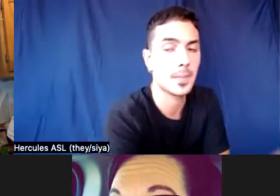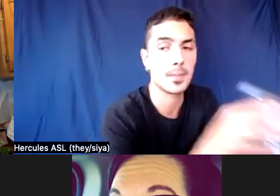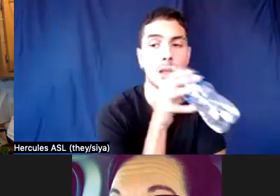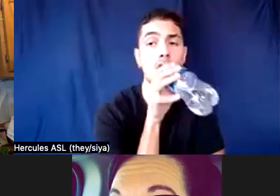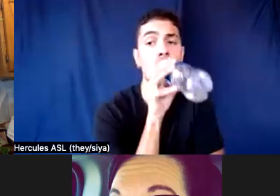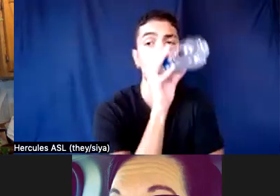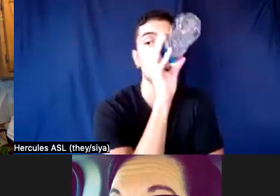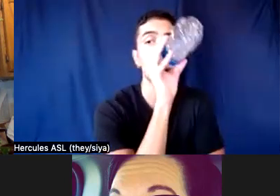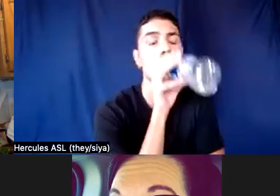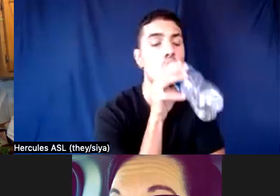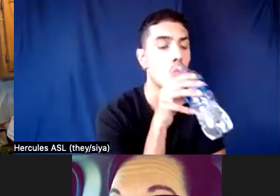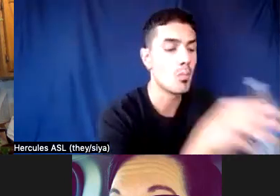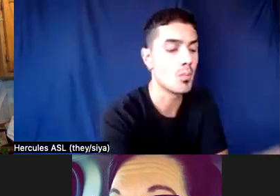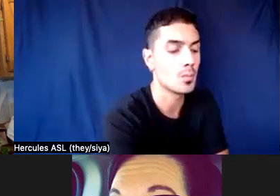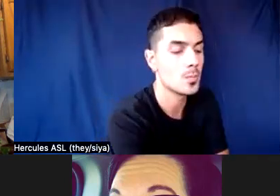What else?